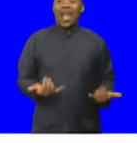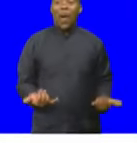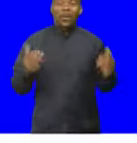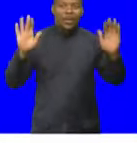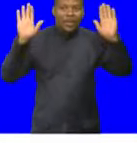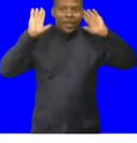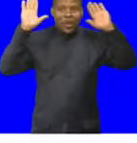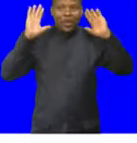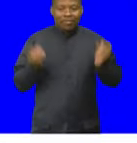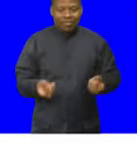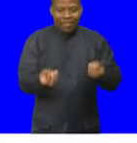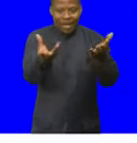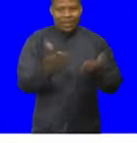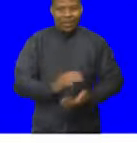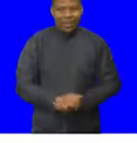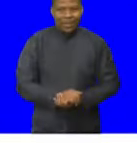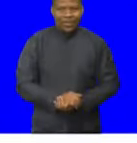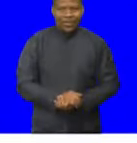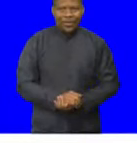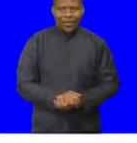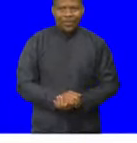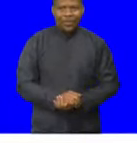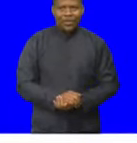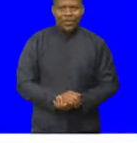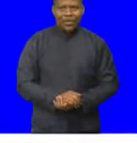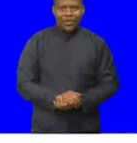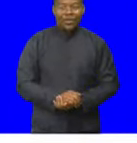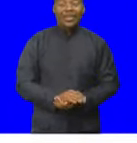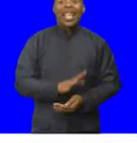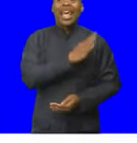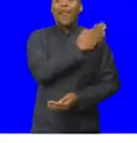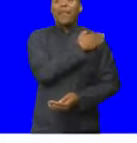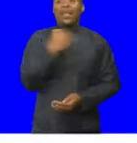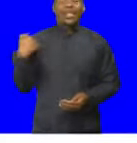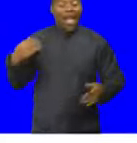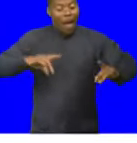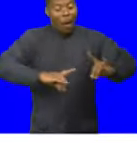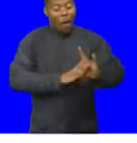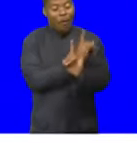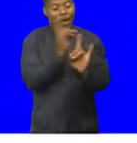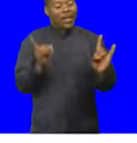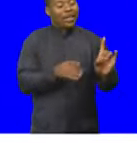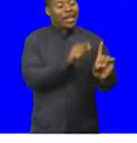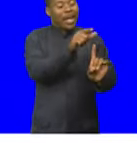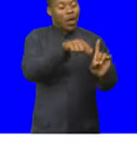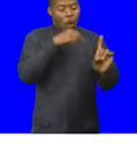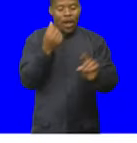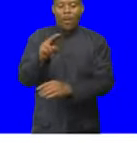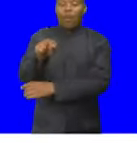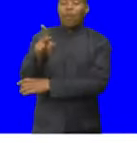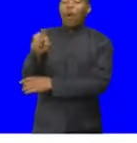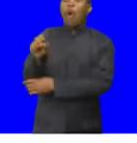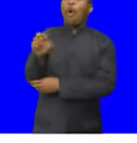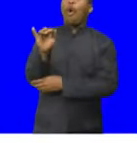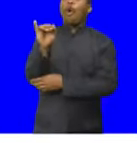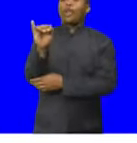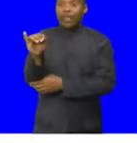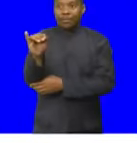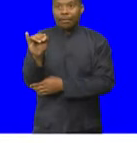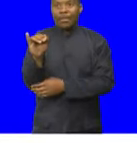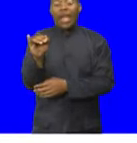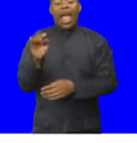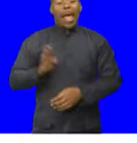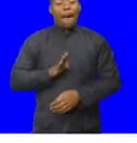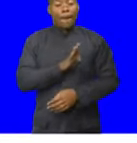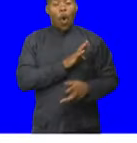Asiveleke singene kuto Tindzaba ngalokugcwele. Invuna elitiko letempilo lizinkosi sethule libandla lelitawubuka Tindzaba